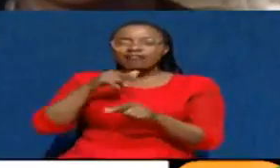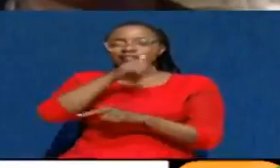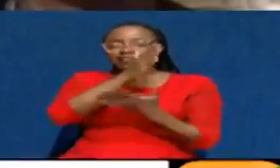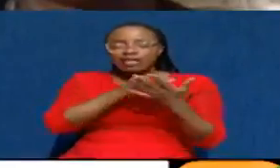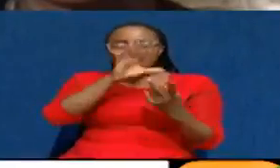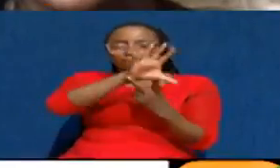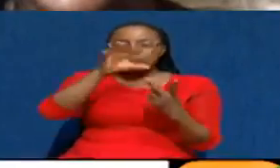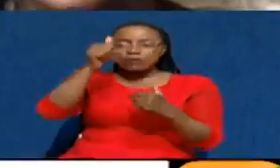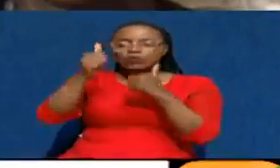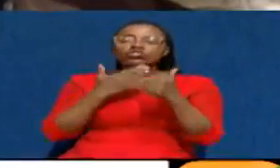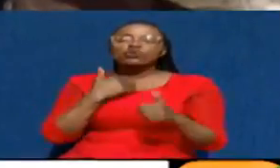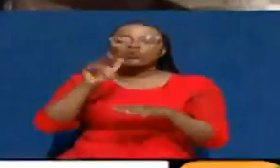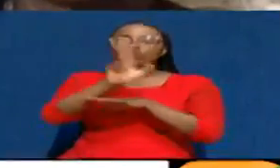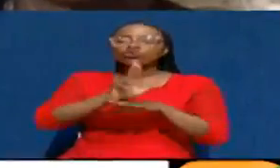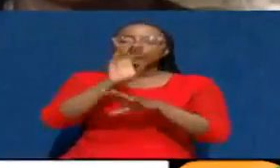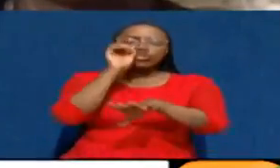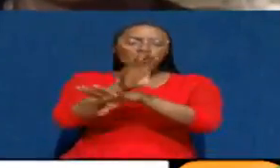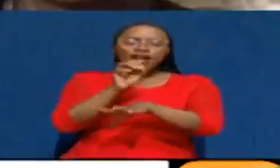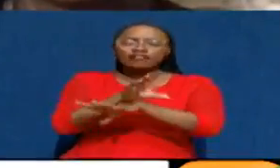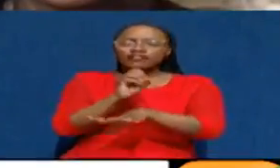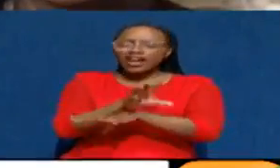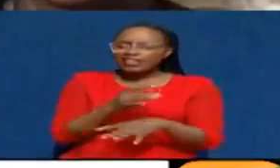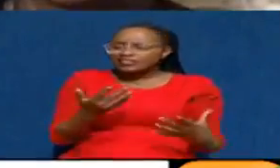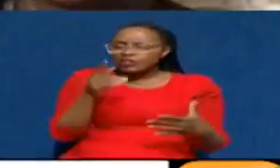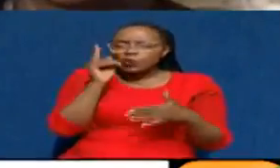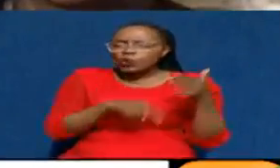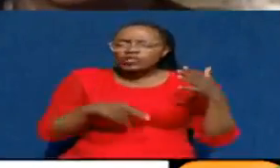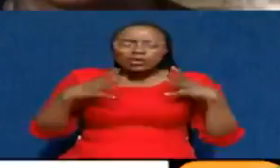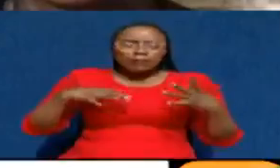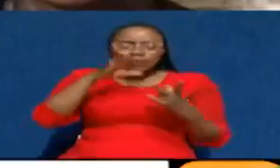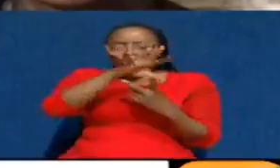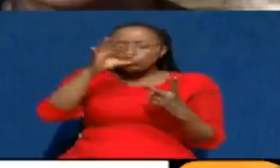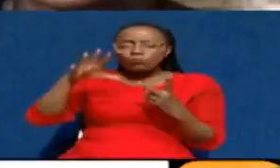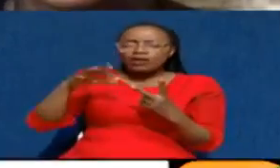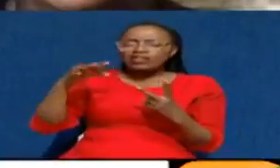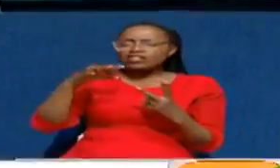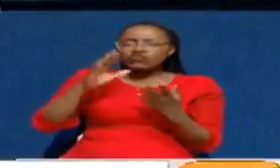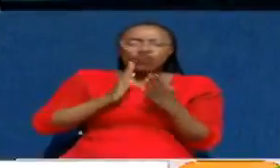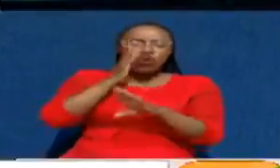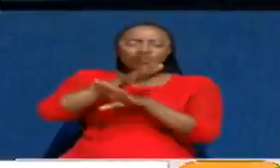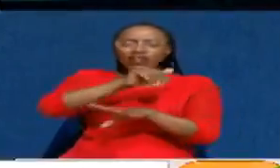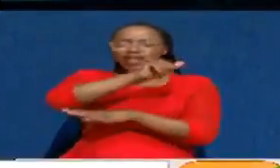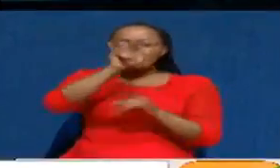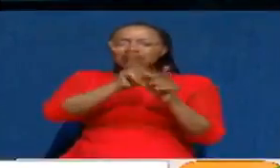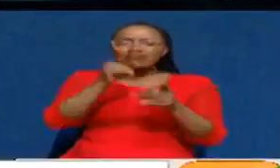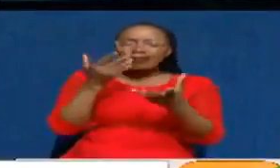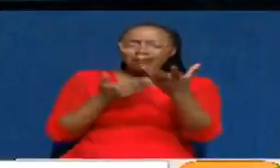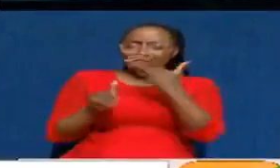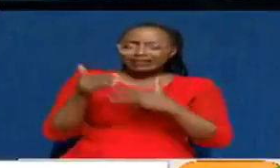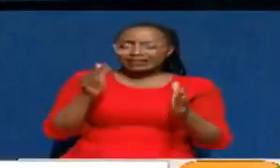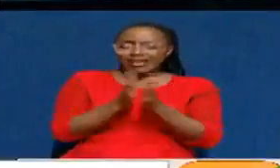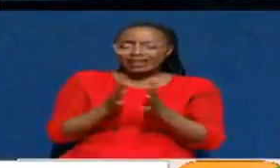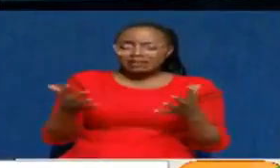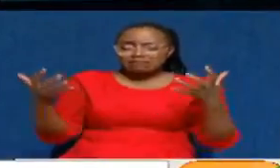preferences on which one they want to take. Would you advise people to sort of prioritize one over the other? And the discussion about mixing